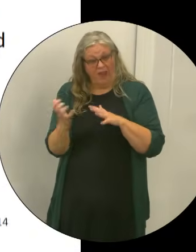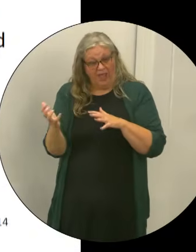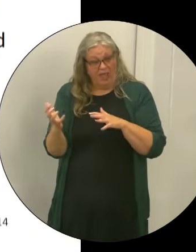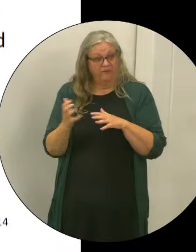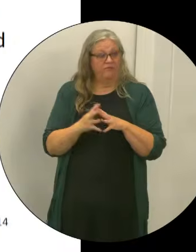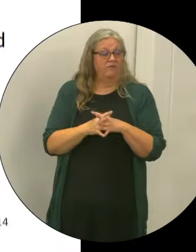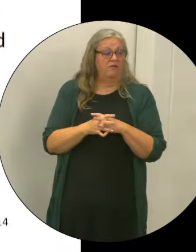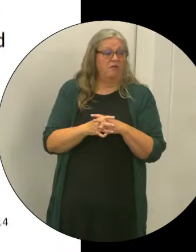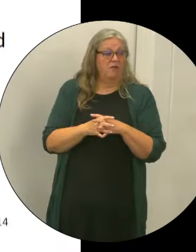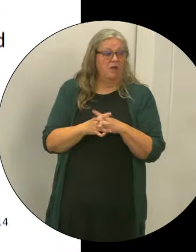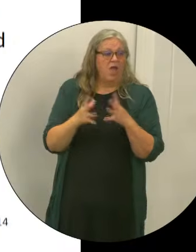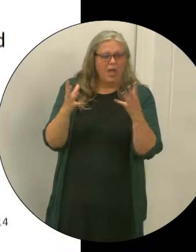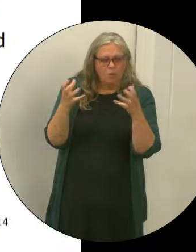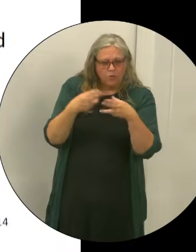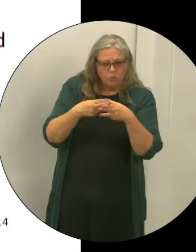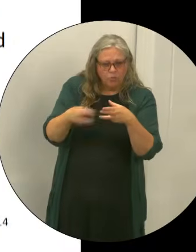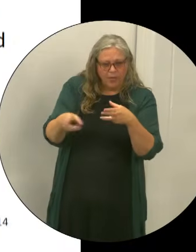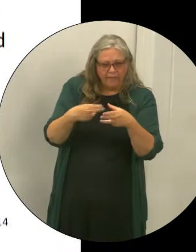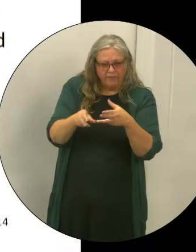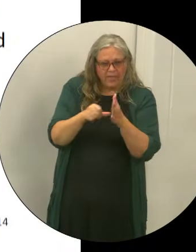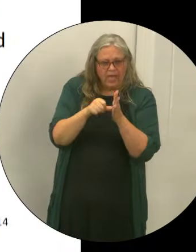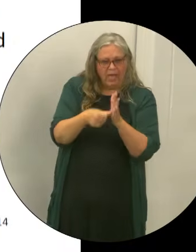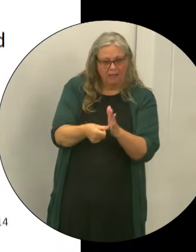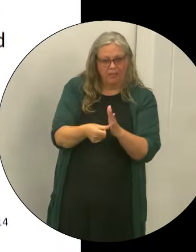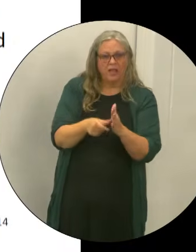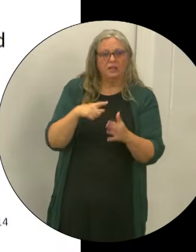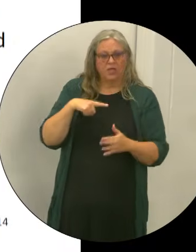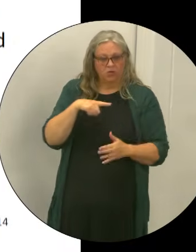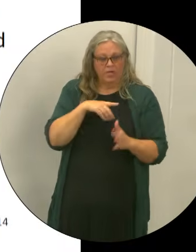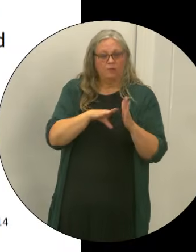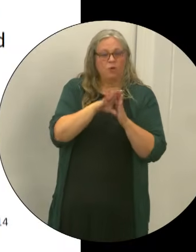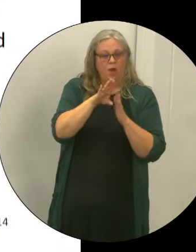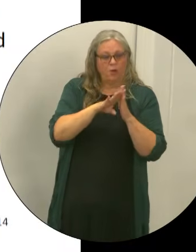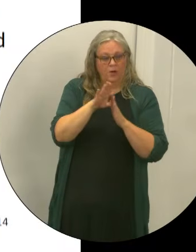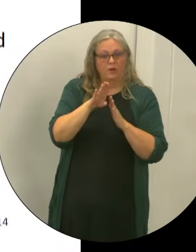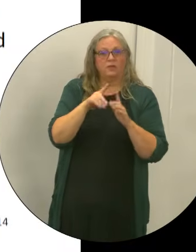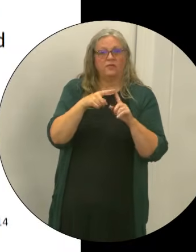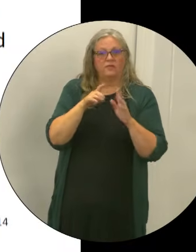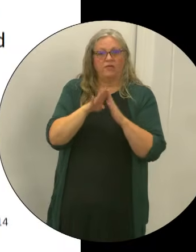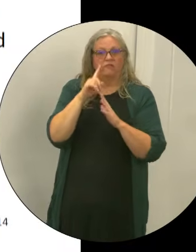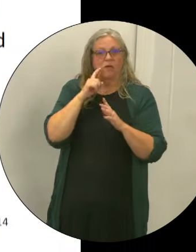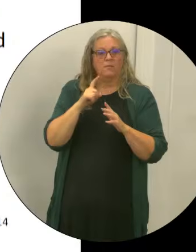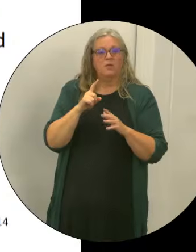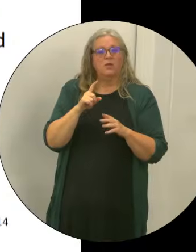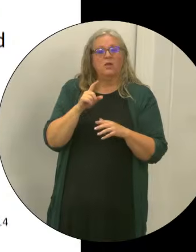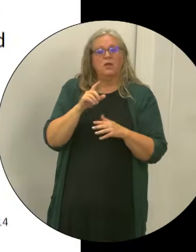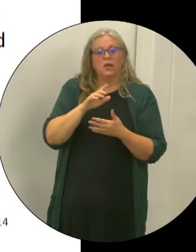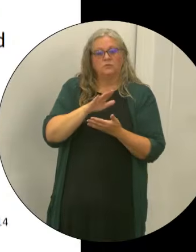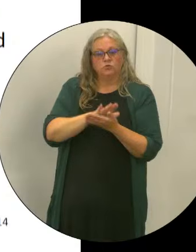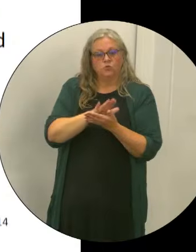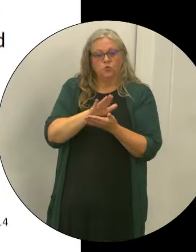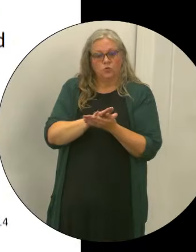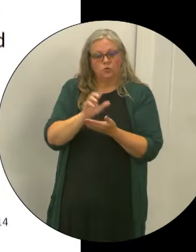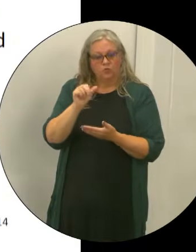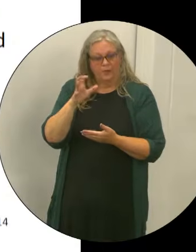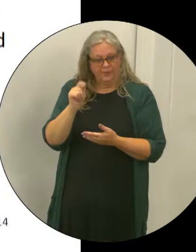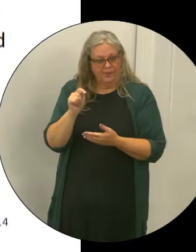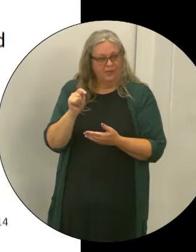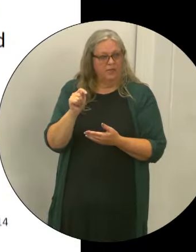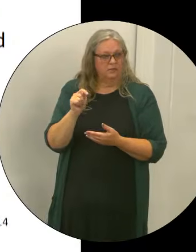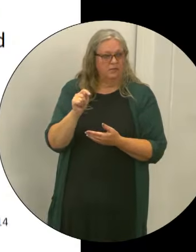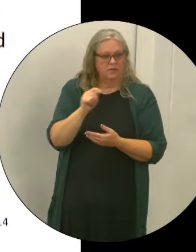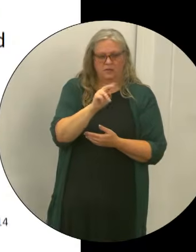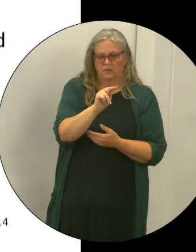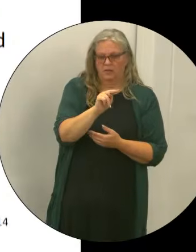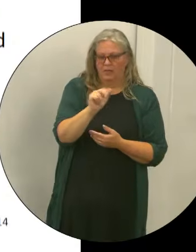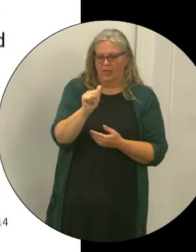this evening, I wanted to briefly highlight the legislative priorities that have been developed by the Nevada Association of School Superintendents, or as I call